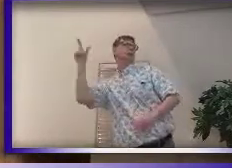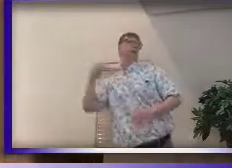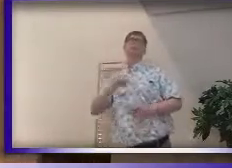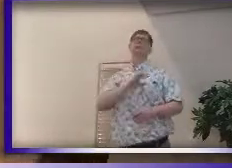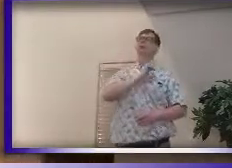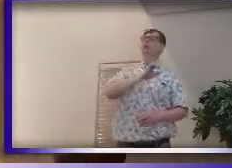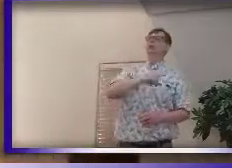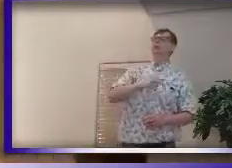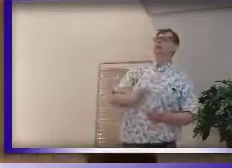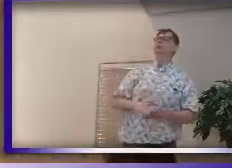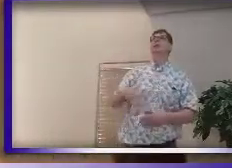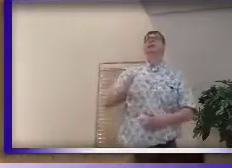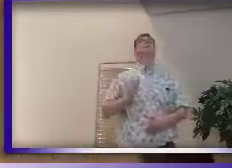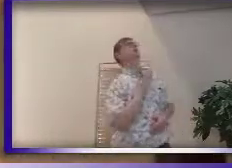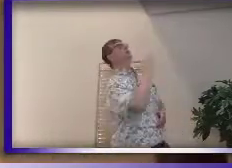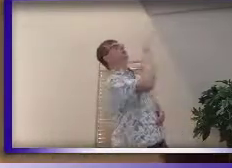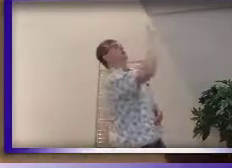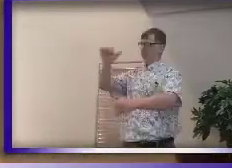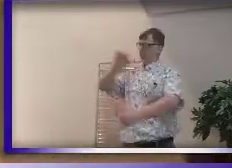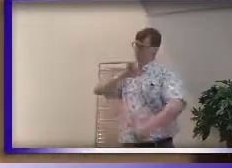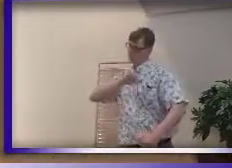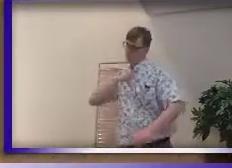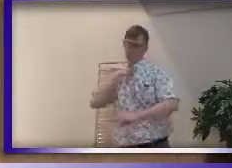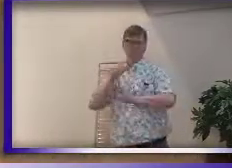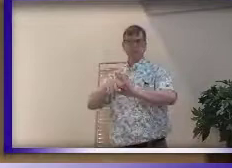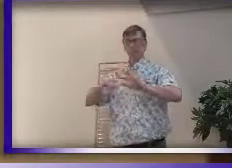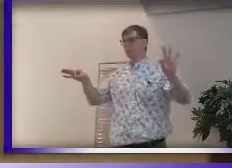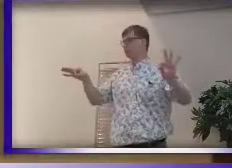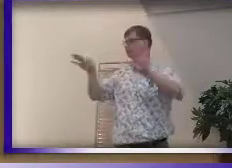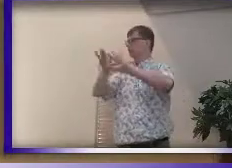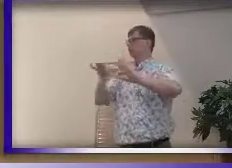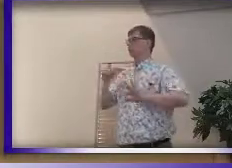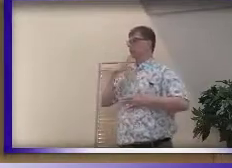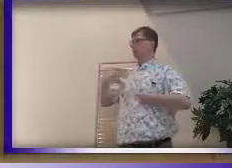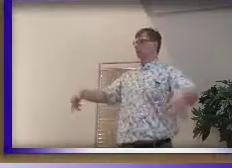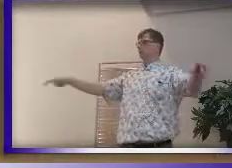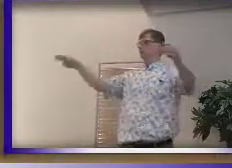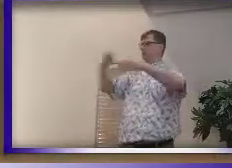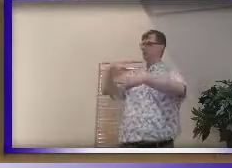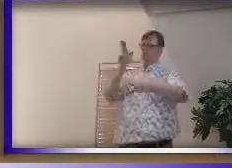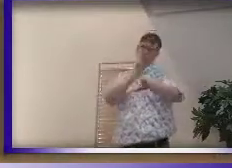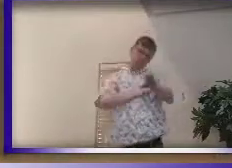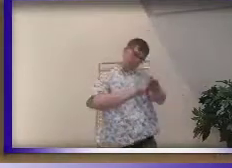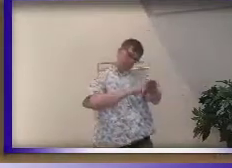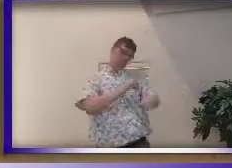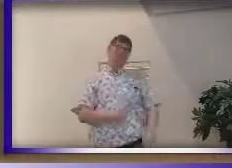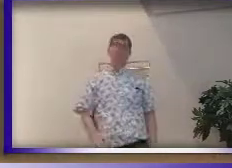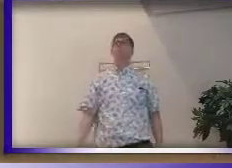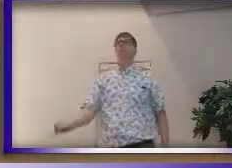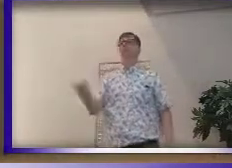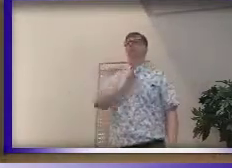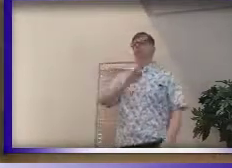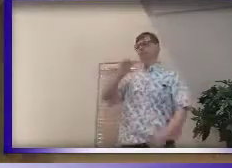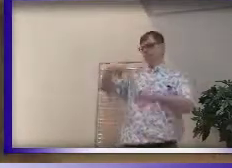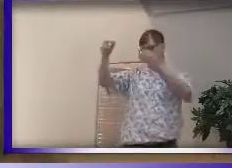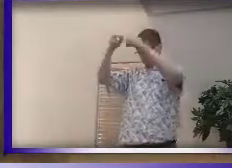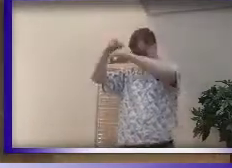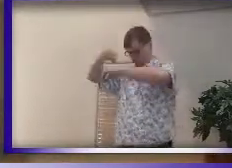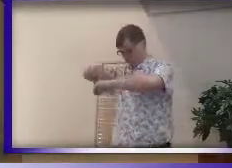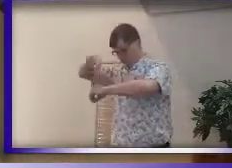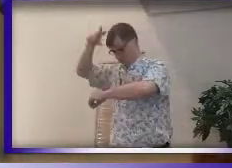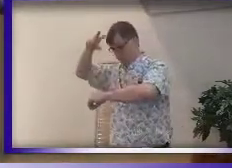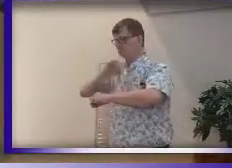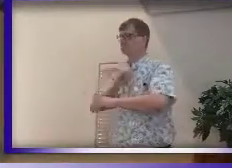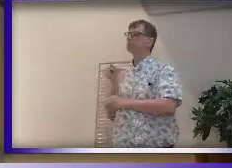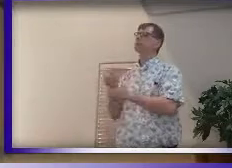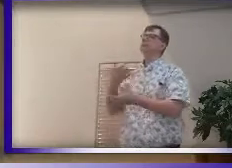God, as me, has decided it wants to experience in this moment. I find that I might follow some of my